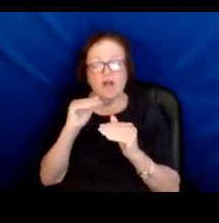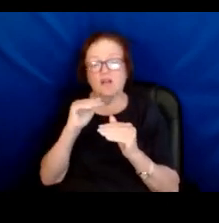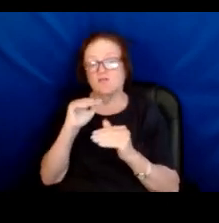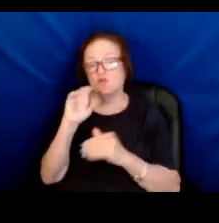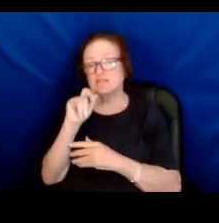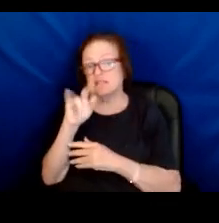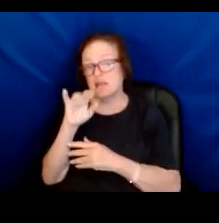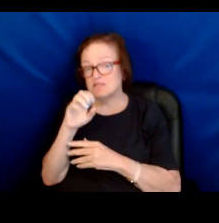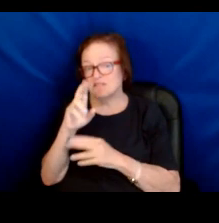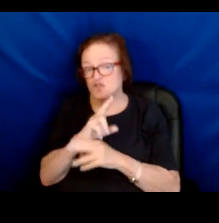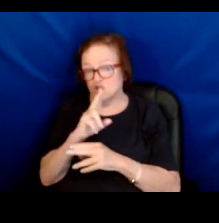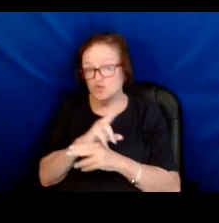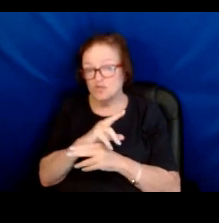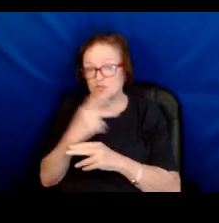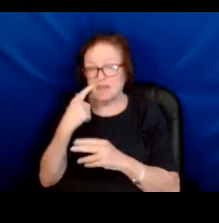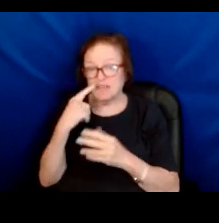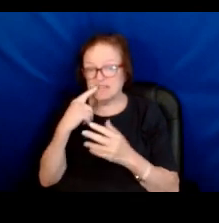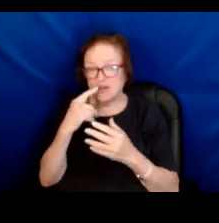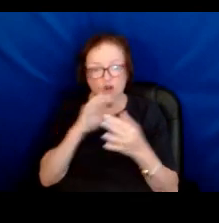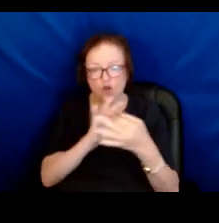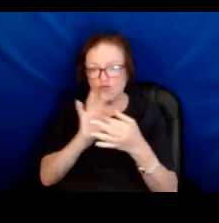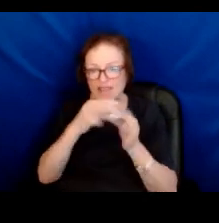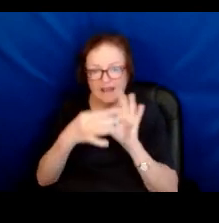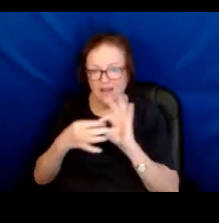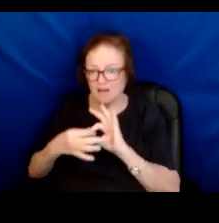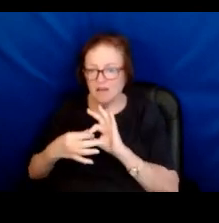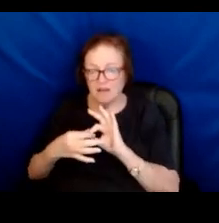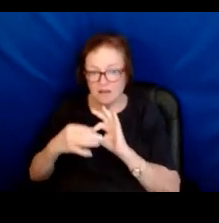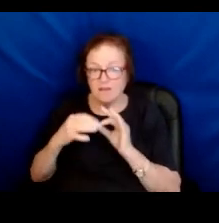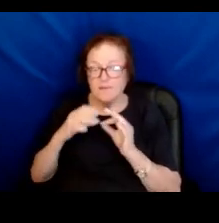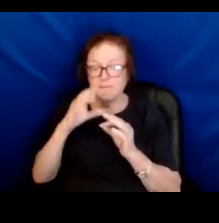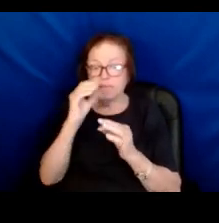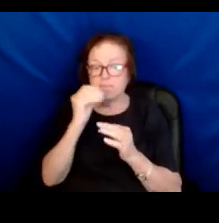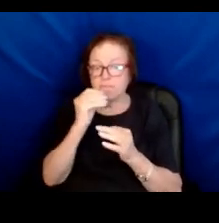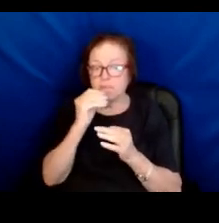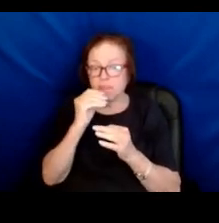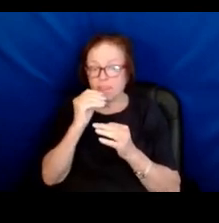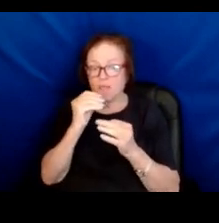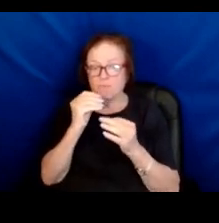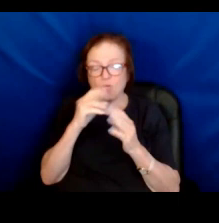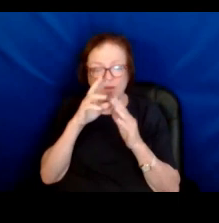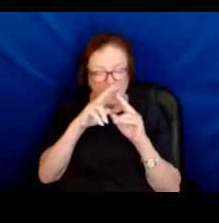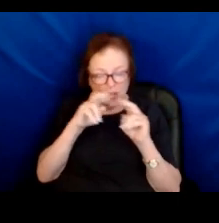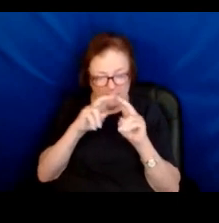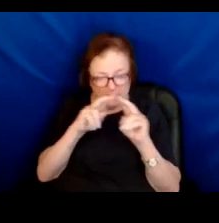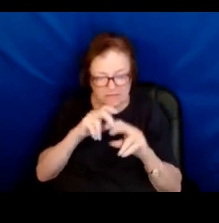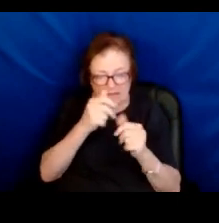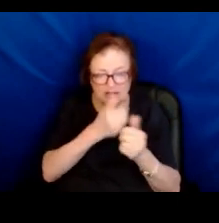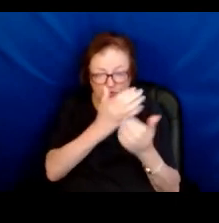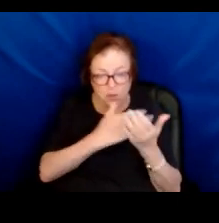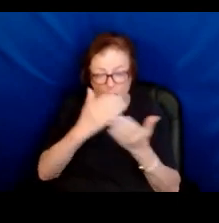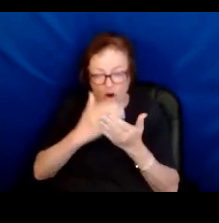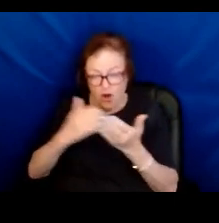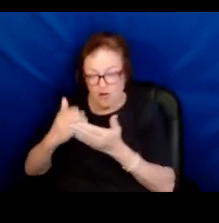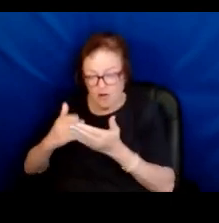all interact. But by doing a very structured kind of deep dive in the pieces, we'll start to understand the whole a